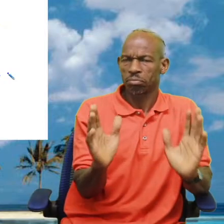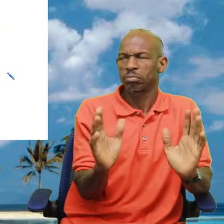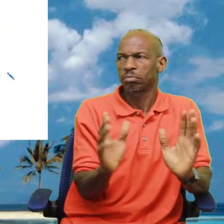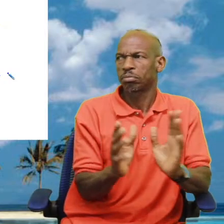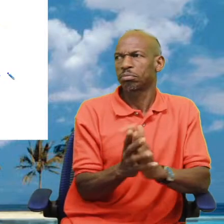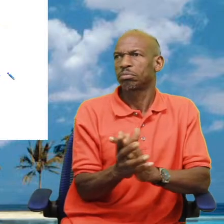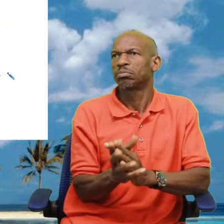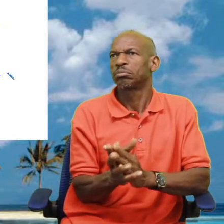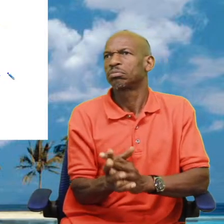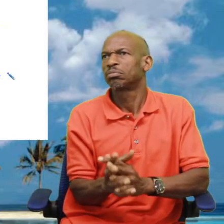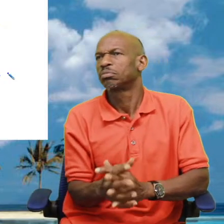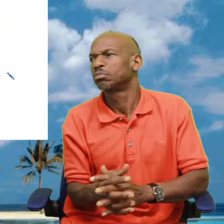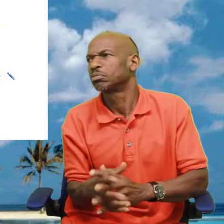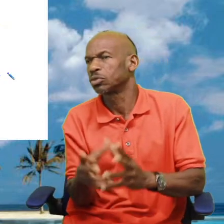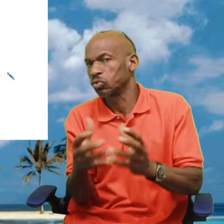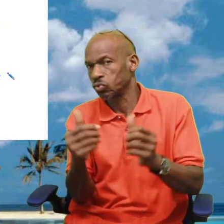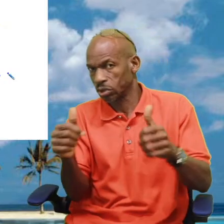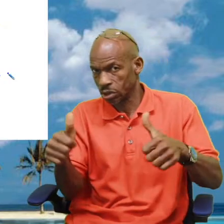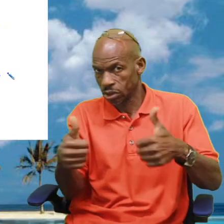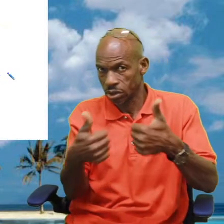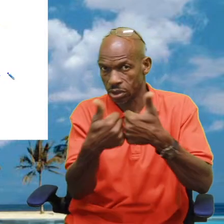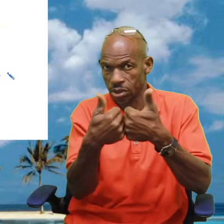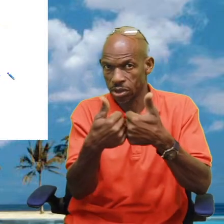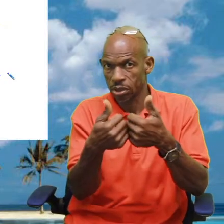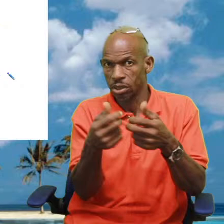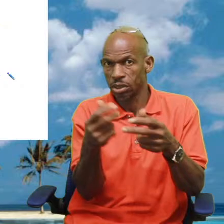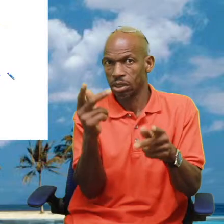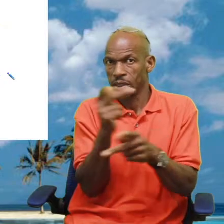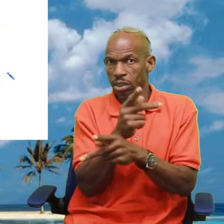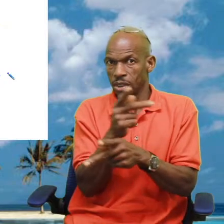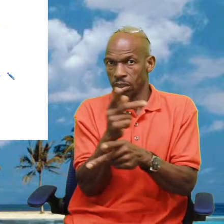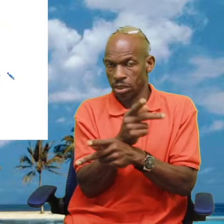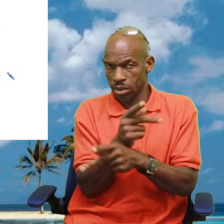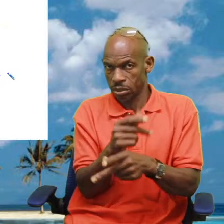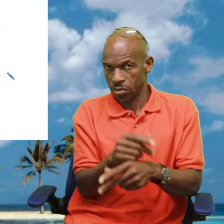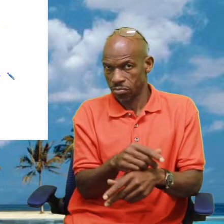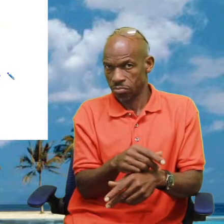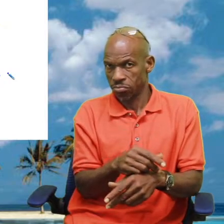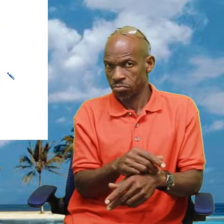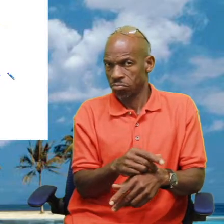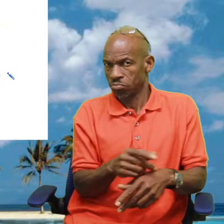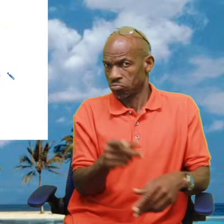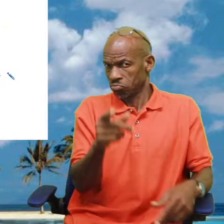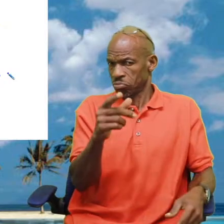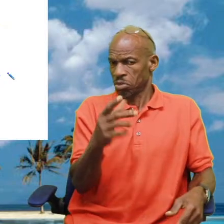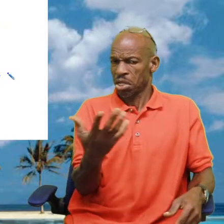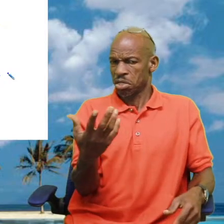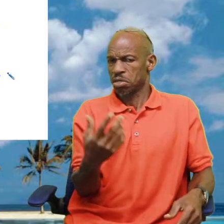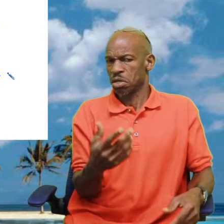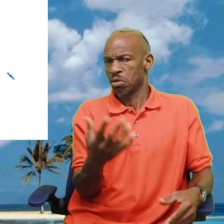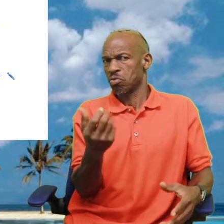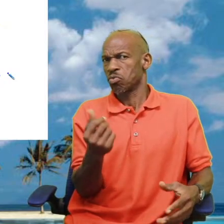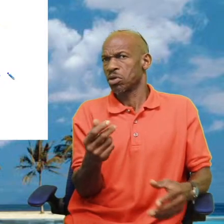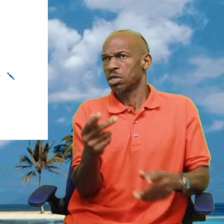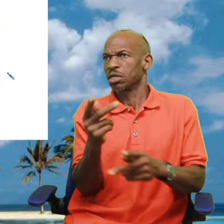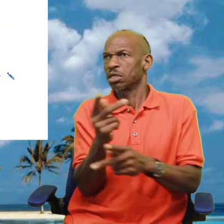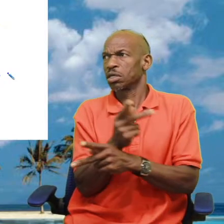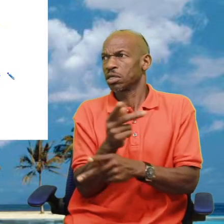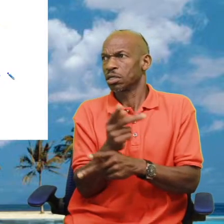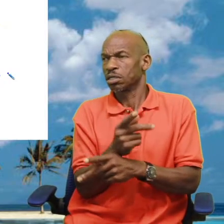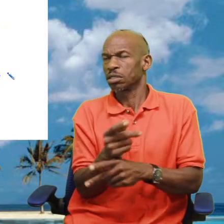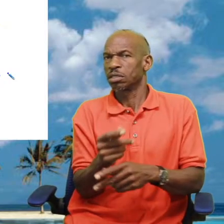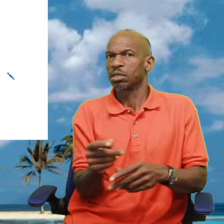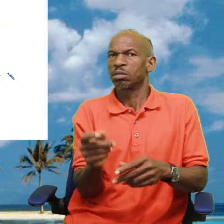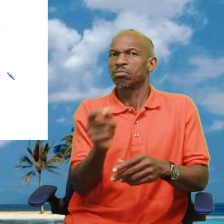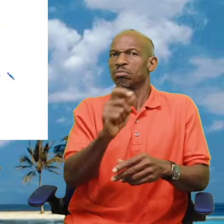Now I want to challenge Kenton, who is in the class, and he could, I want Kenton to write 2